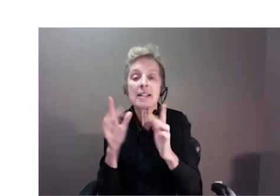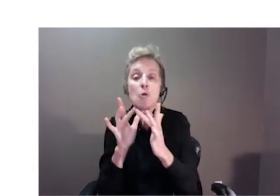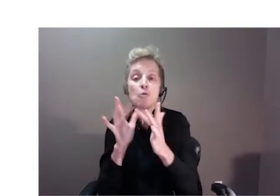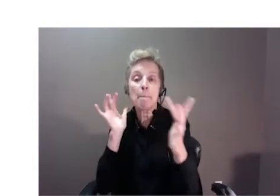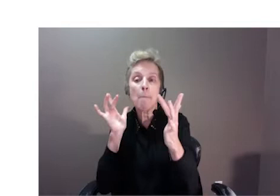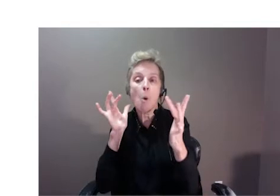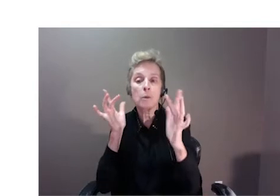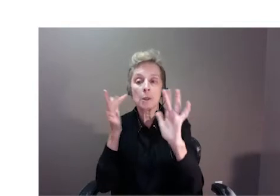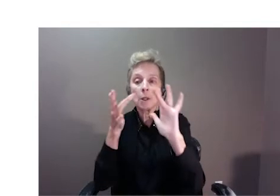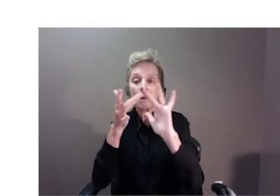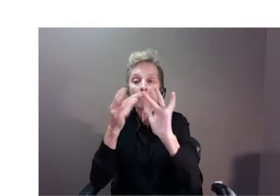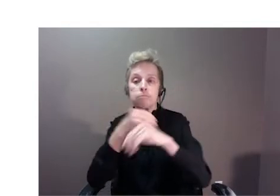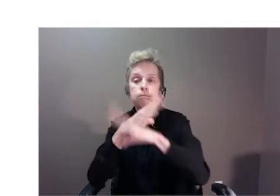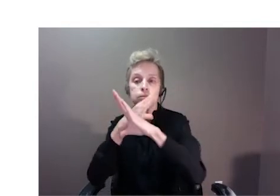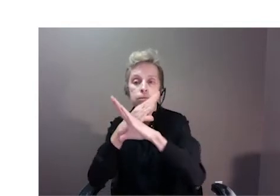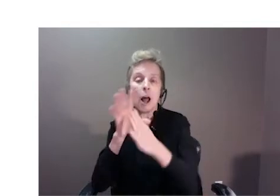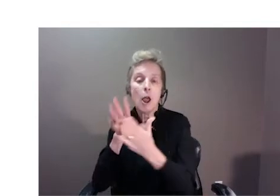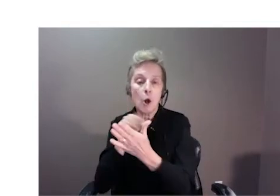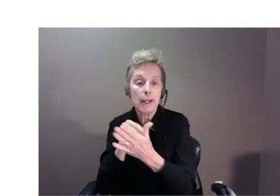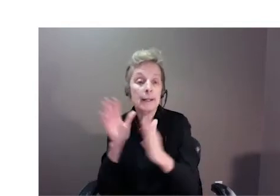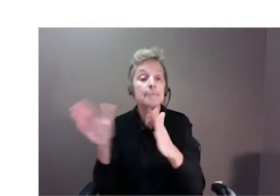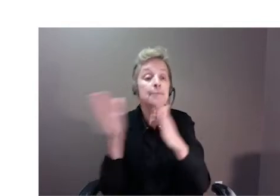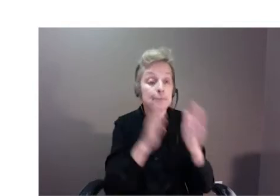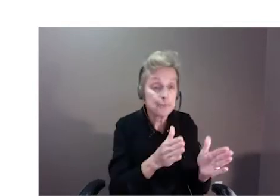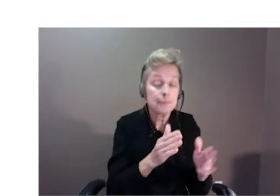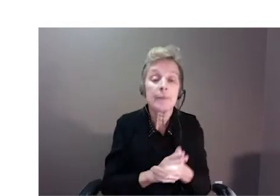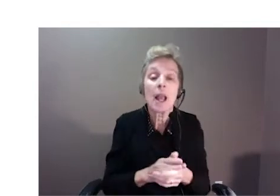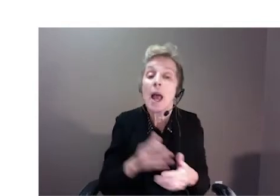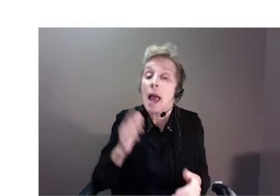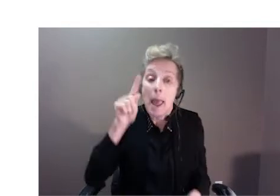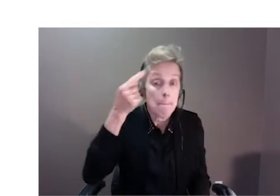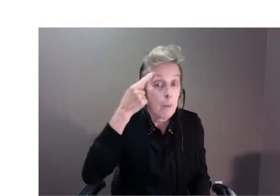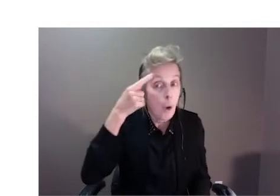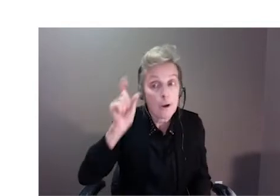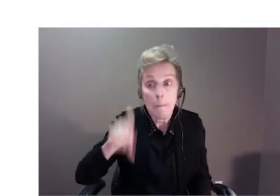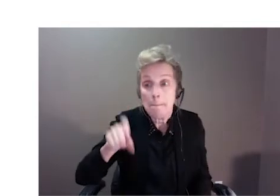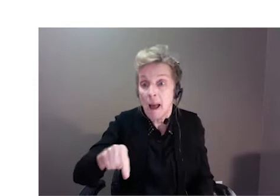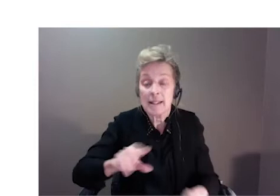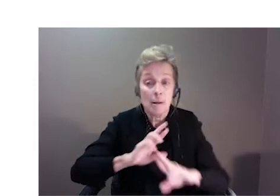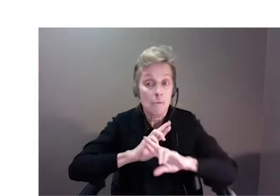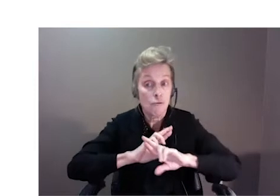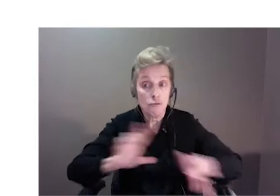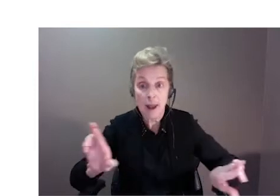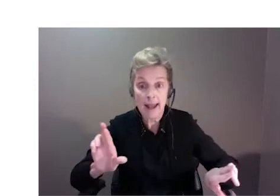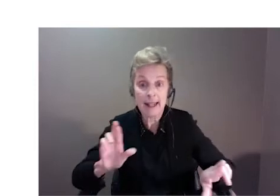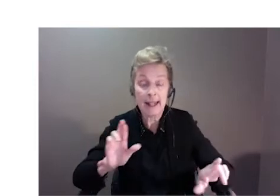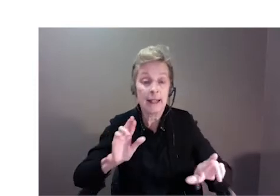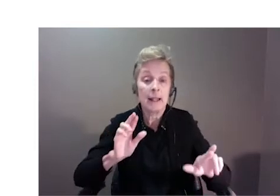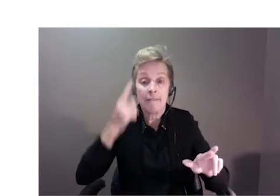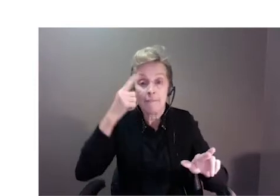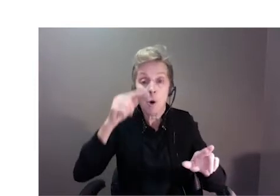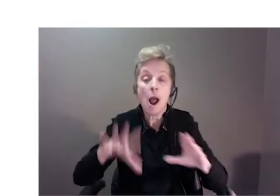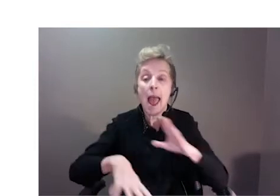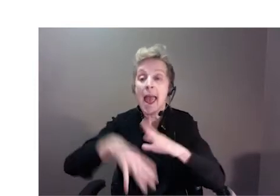another example, participants talked about the need for employers to be prepared and proactive to address external shocks,